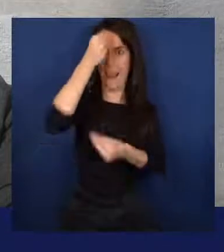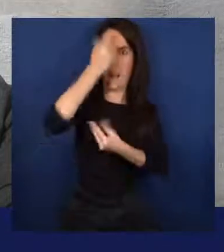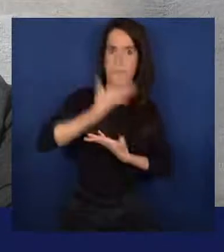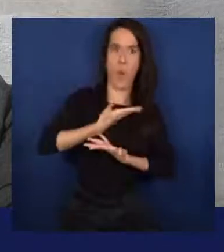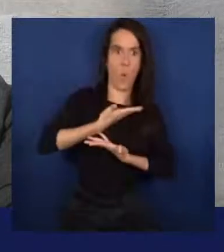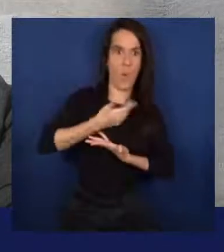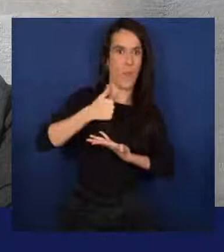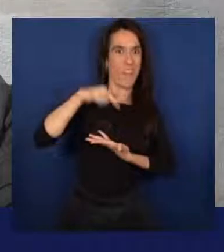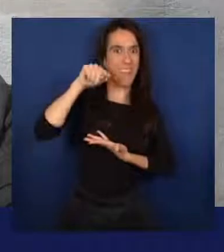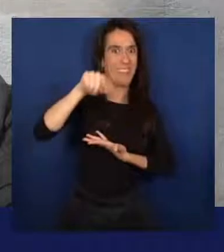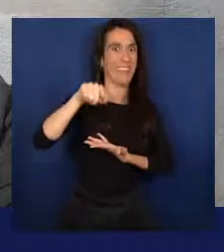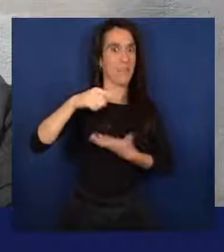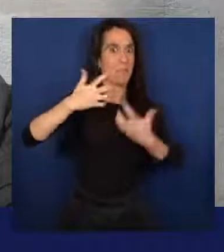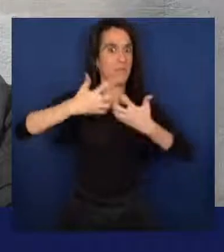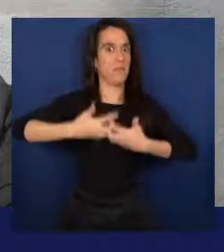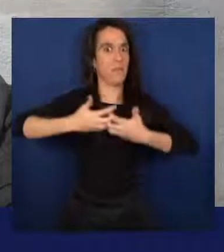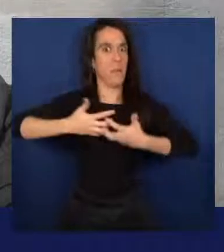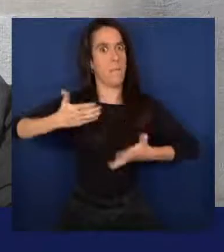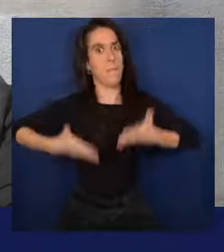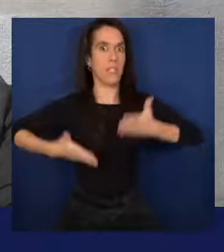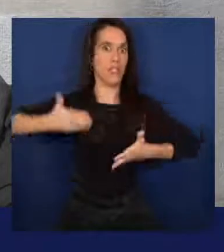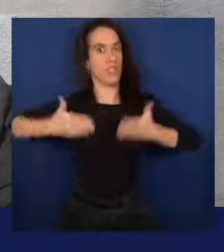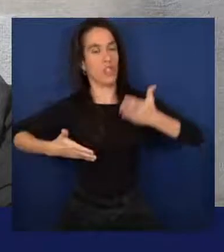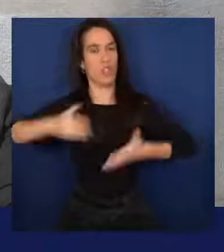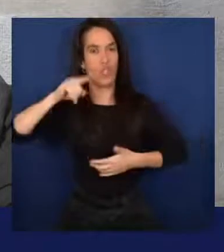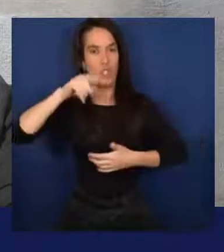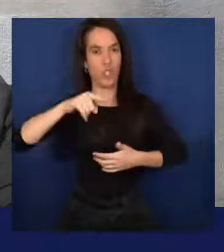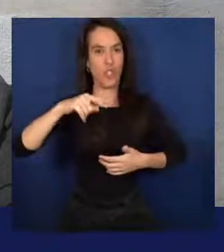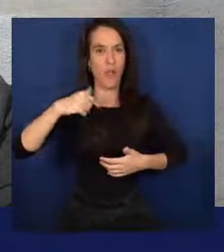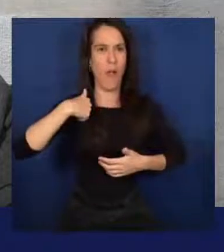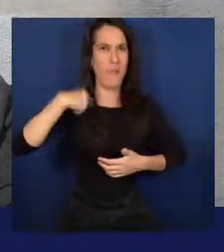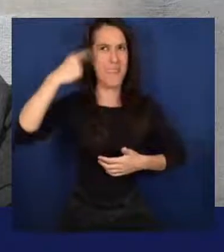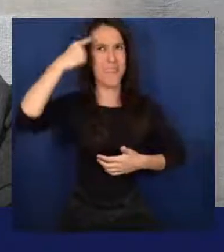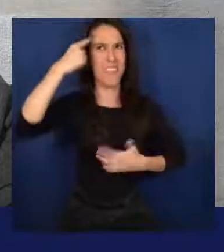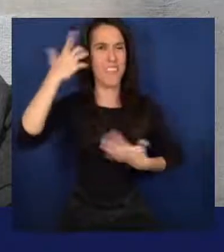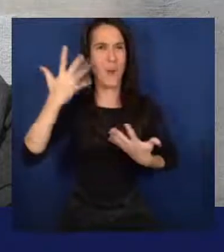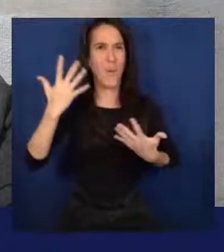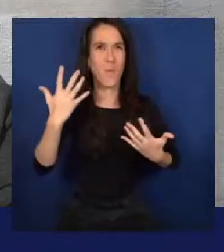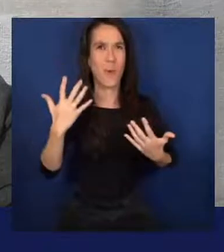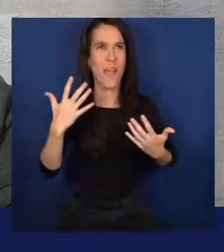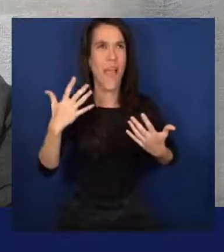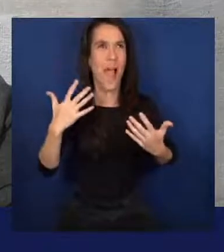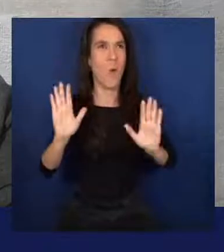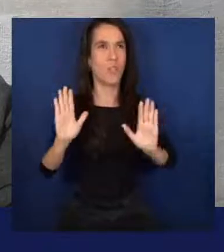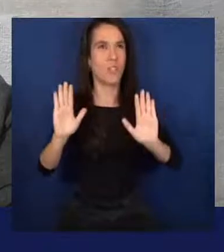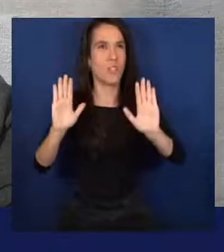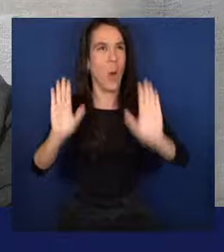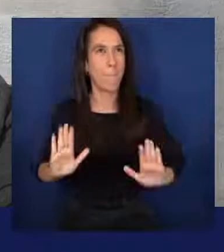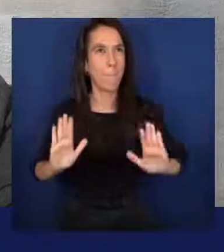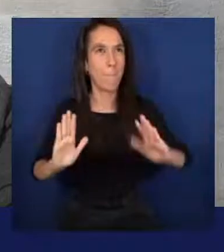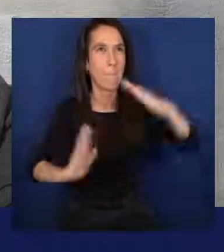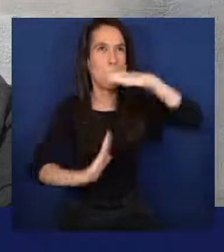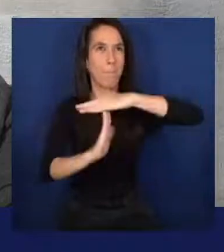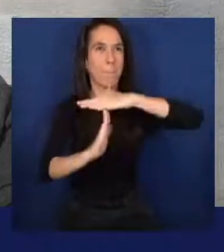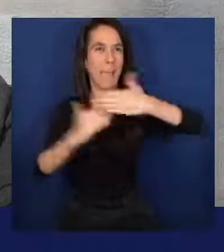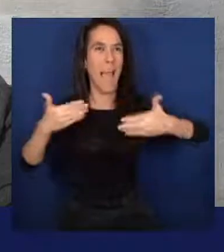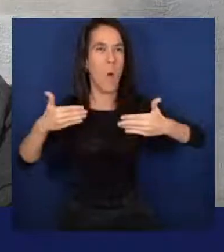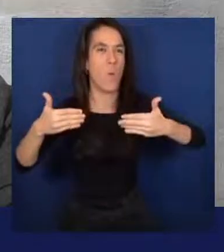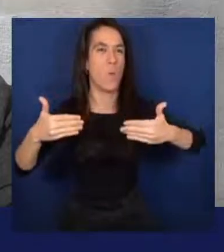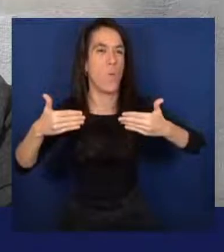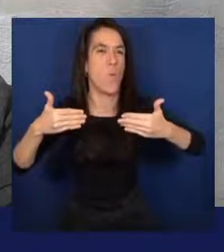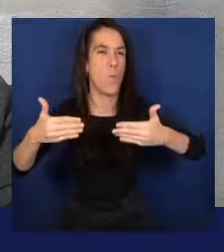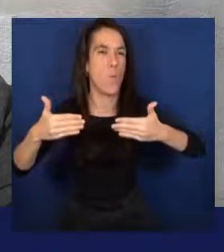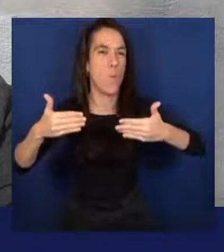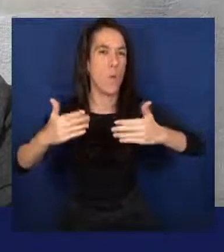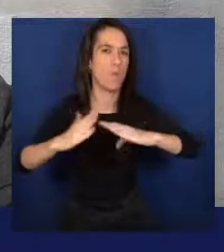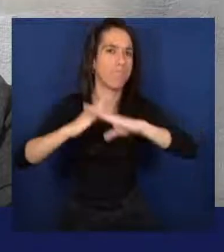I guess I'm just trying to, in my head, figure out what's the license look like, what's the stop sign, what's the stoplights, you know. Well, I don't want to fight you on that,